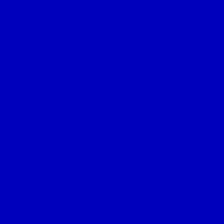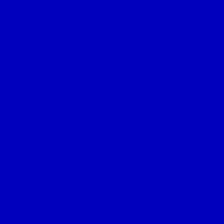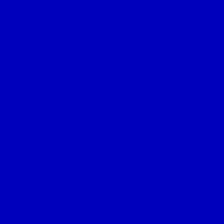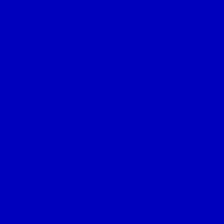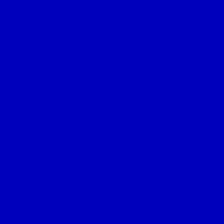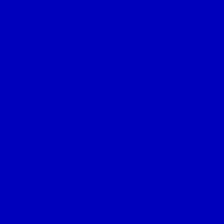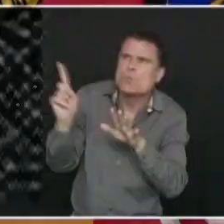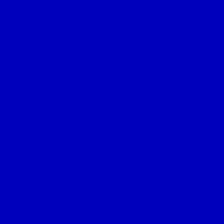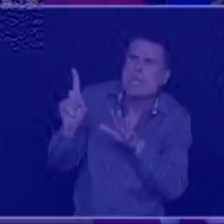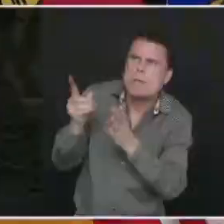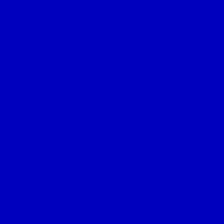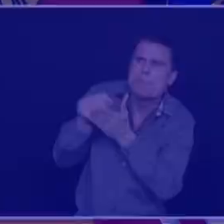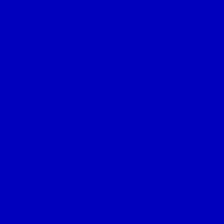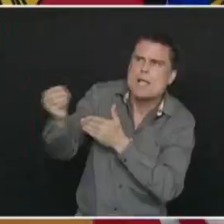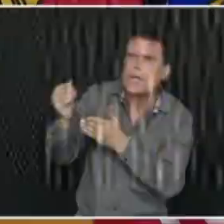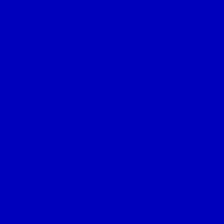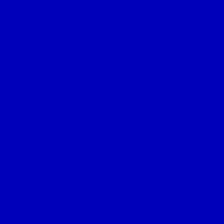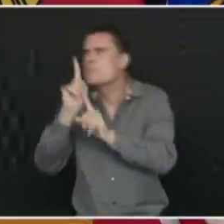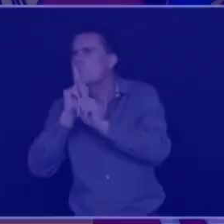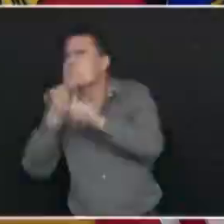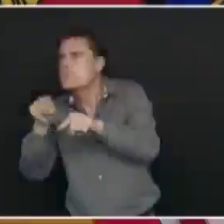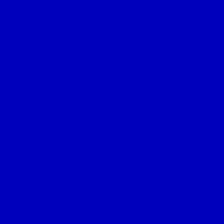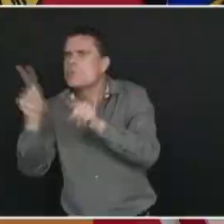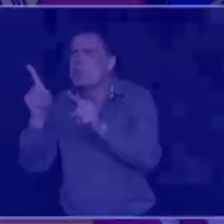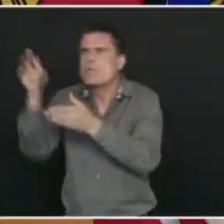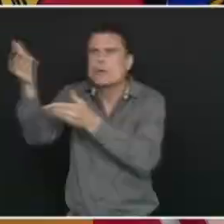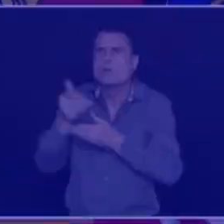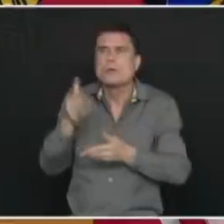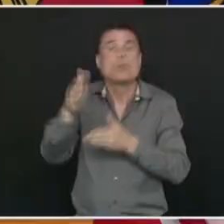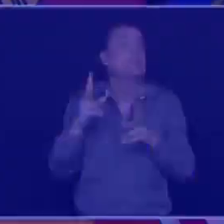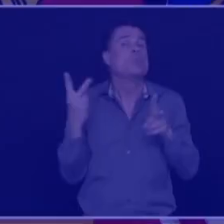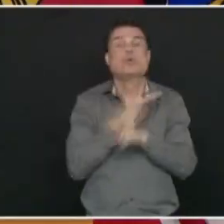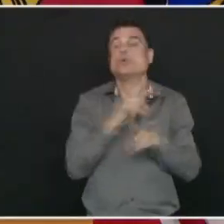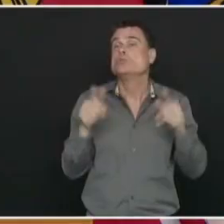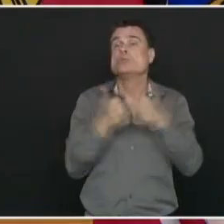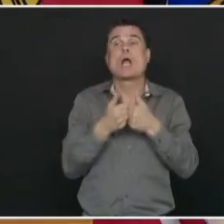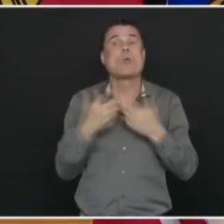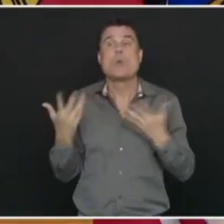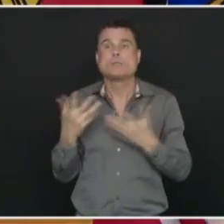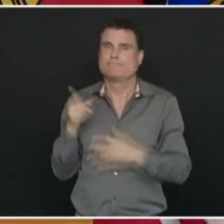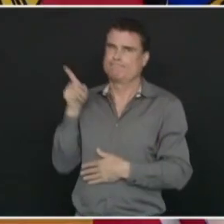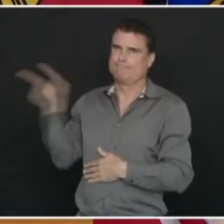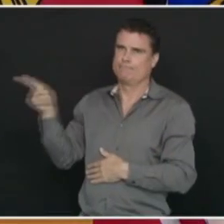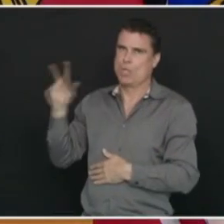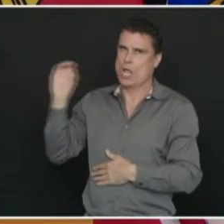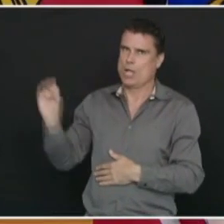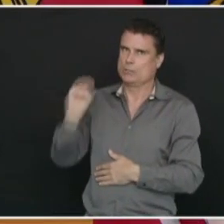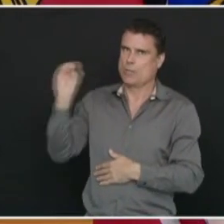Been targeting our testing. We've also been doing surveillance testing. So that is any swab